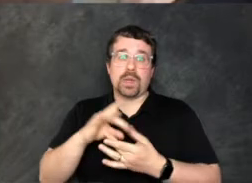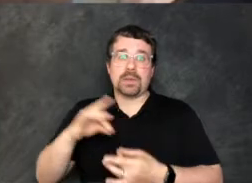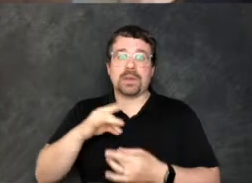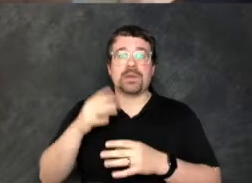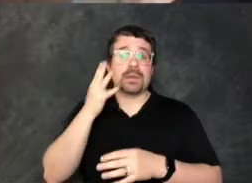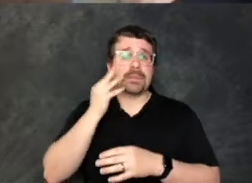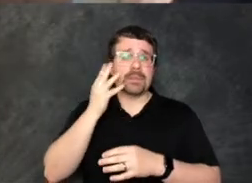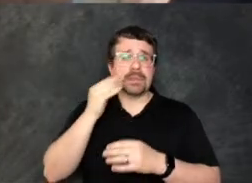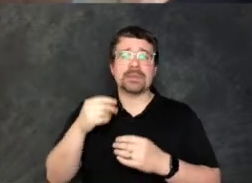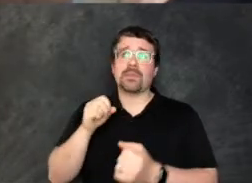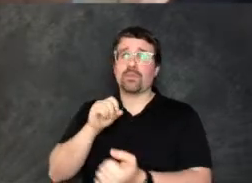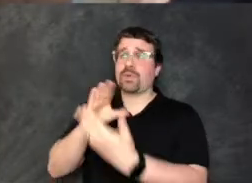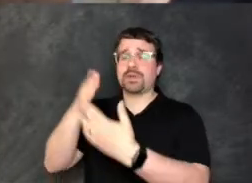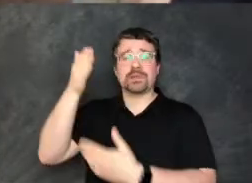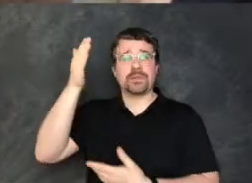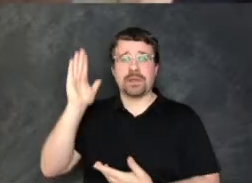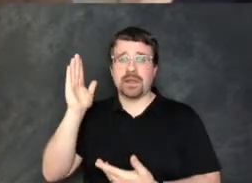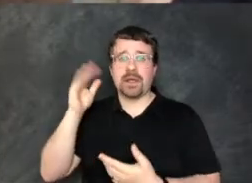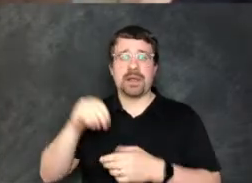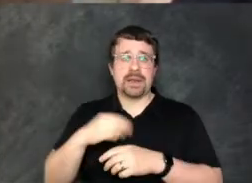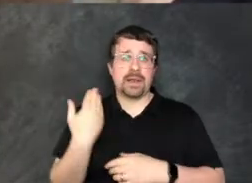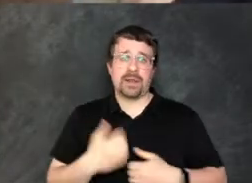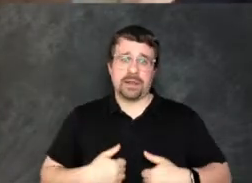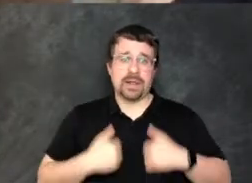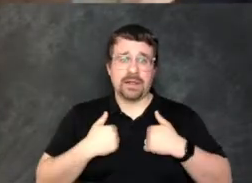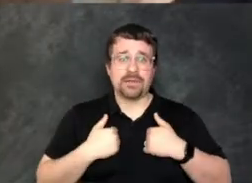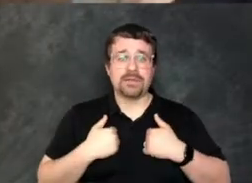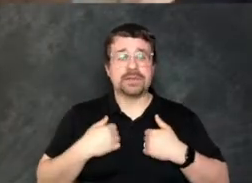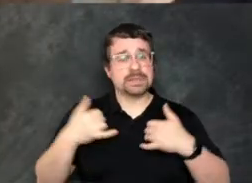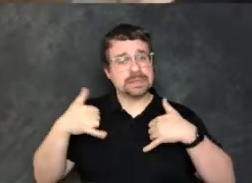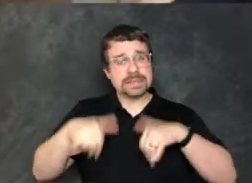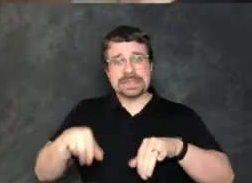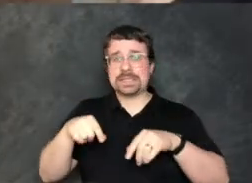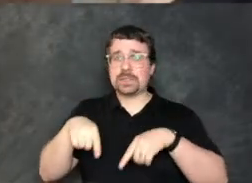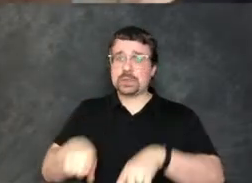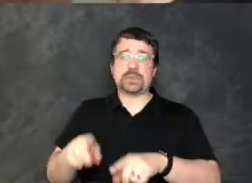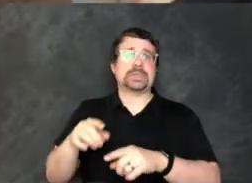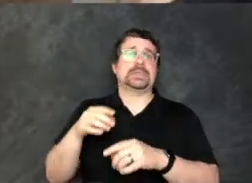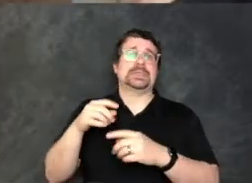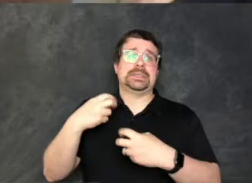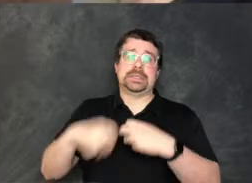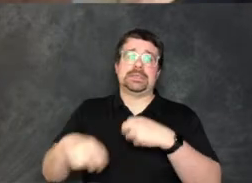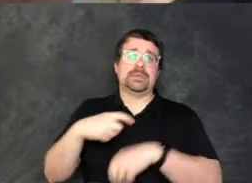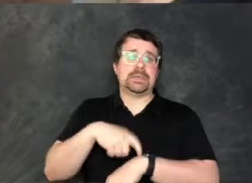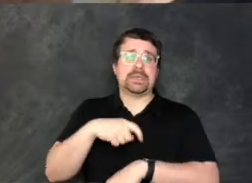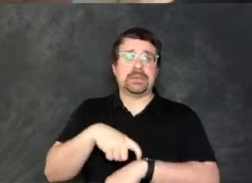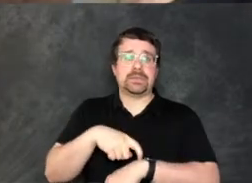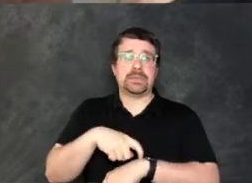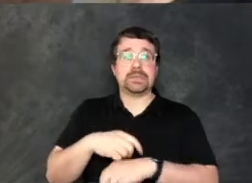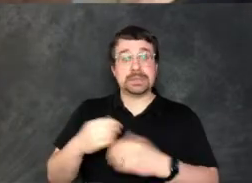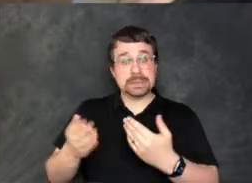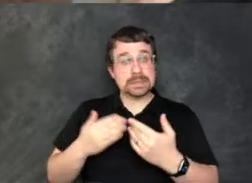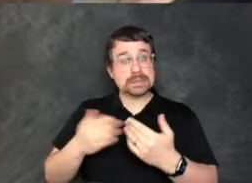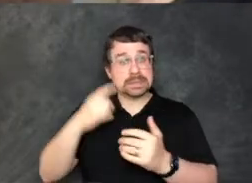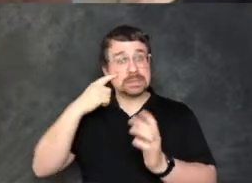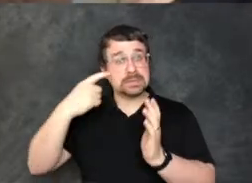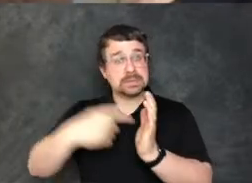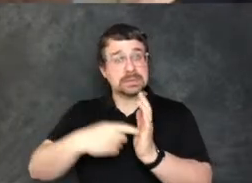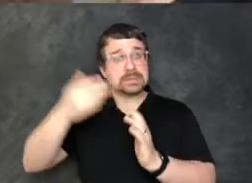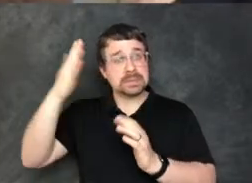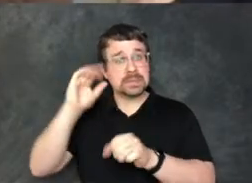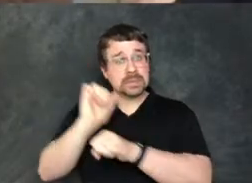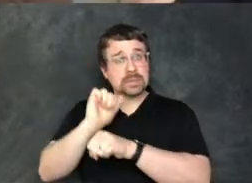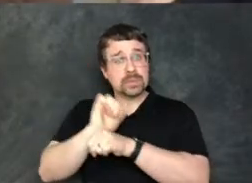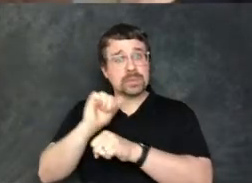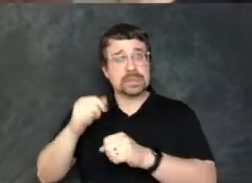Holy Spirit by which we experience the very presence of God in our lives, even during the difficult times. And